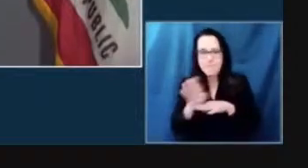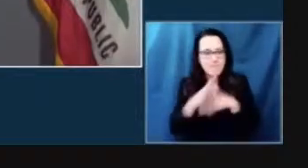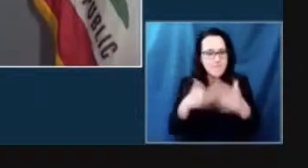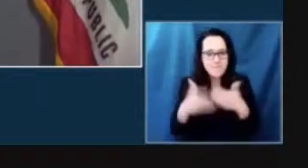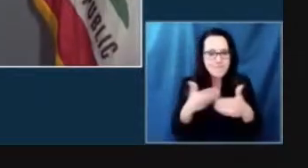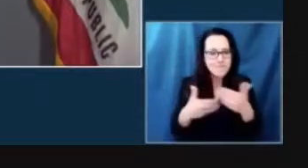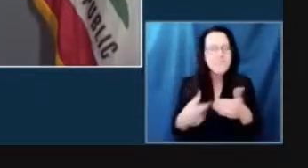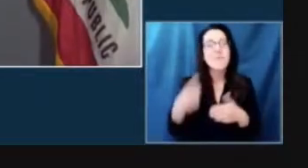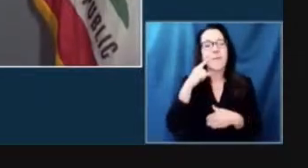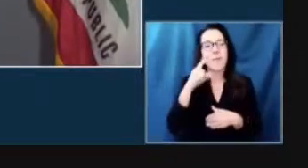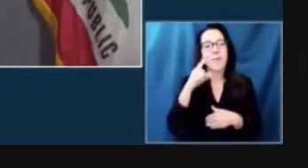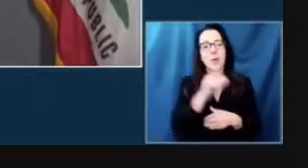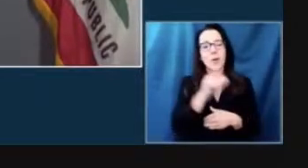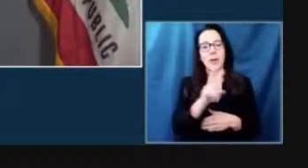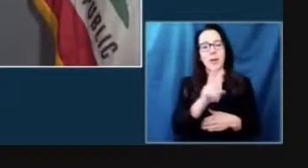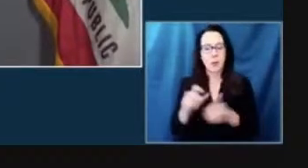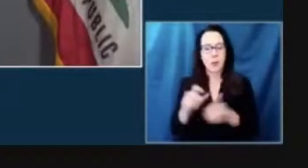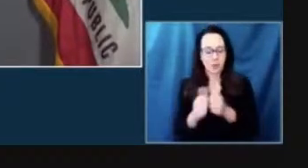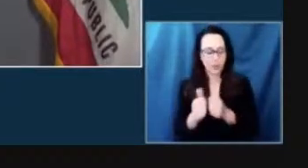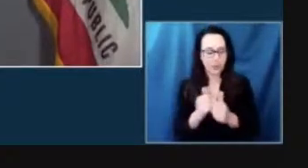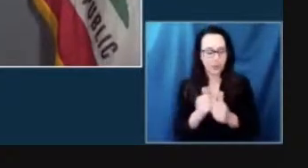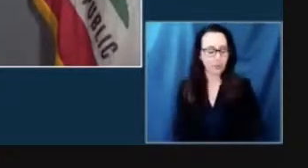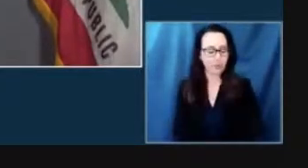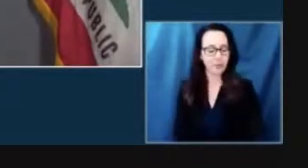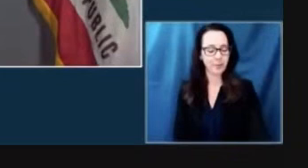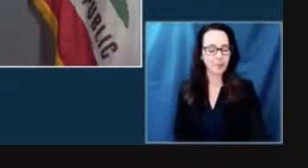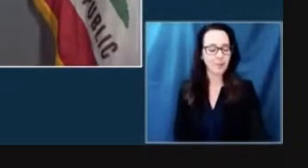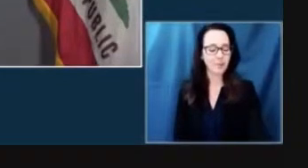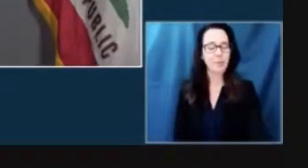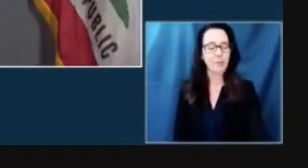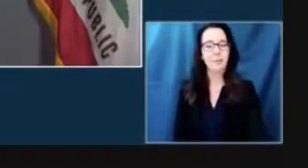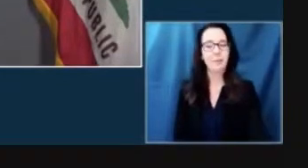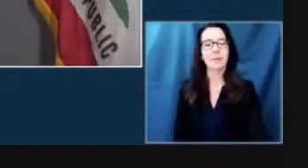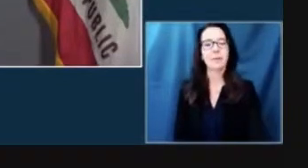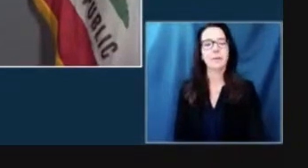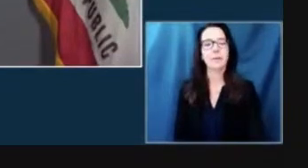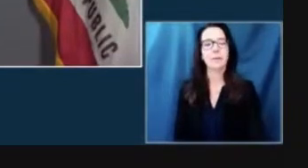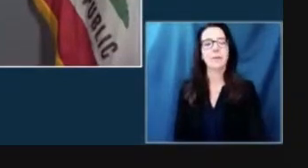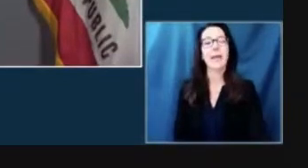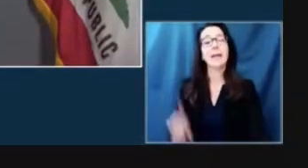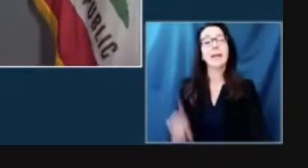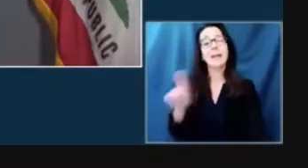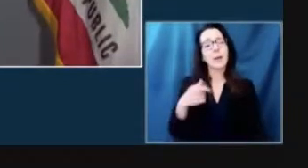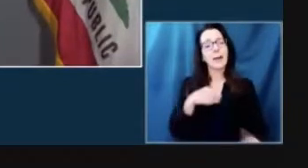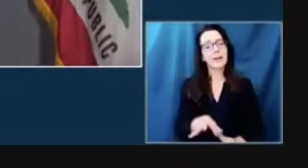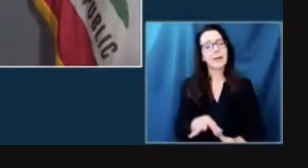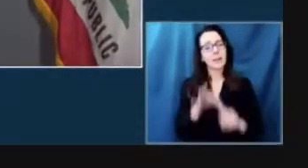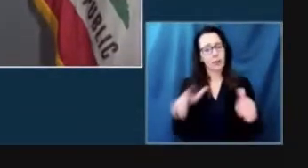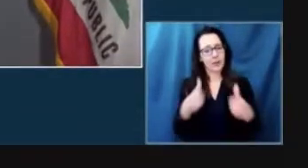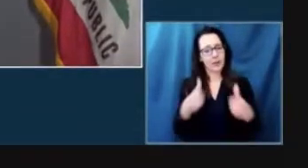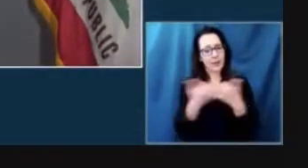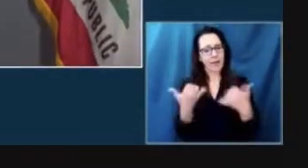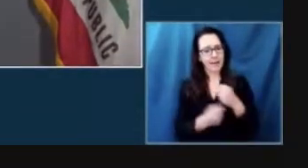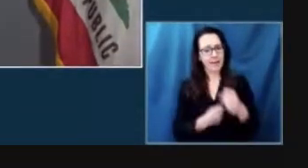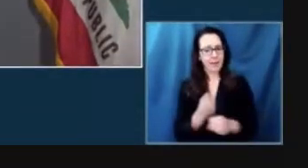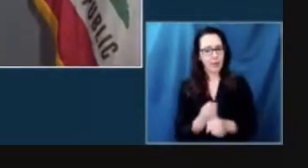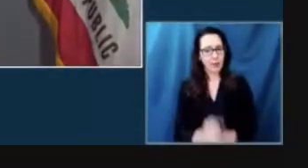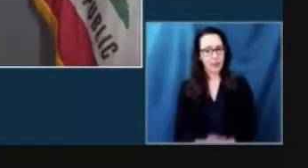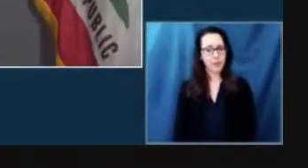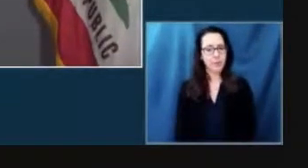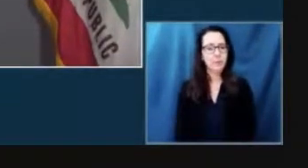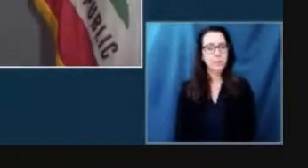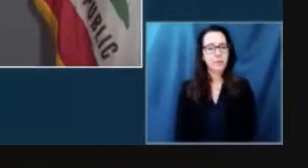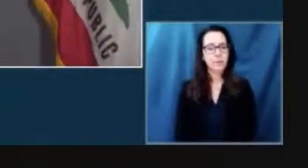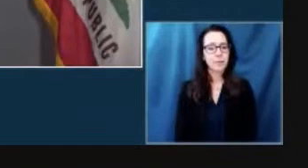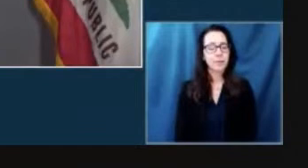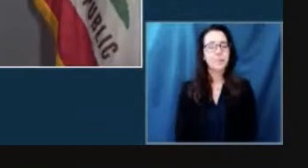world, in our country, and in California, Democrats have a special challenge this year. And that challenge is for Democrats to